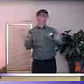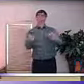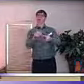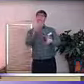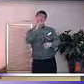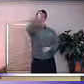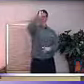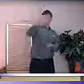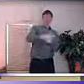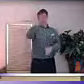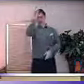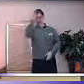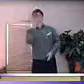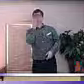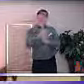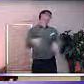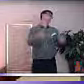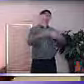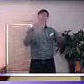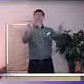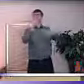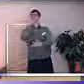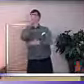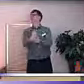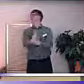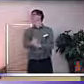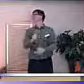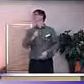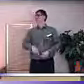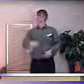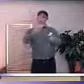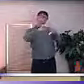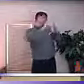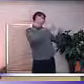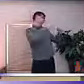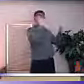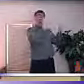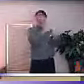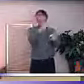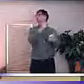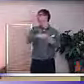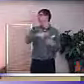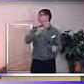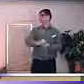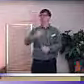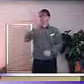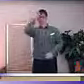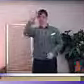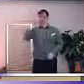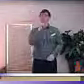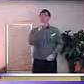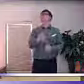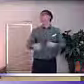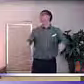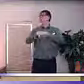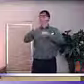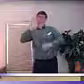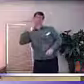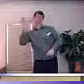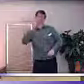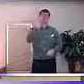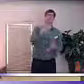any parent, they're going to tell you that for sure. Now, the problem, I'll be candid, the problem with asking questions is that you